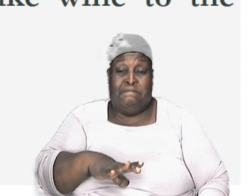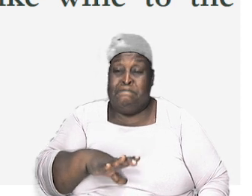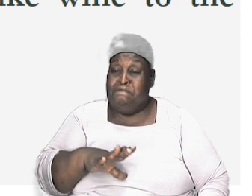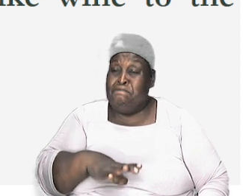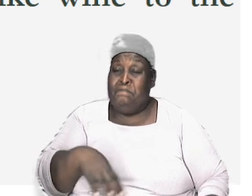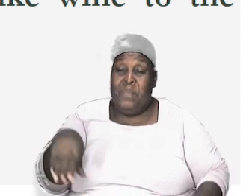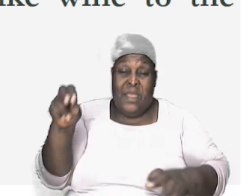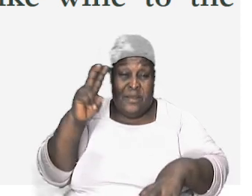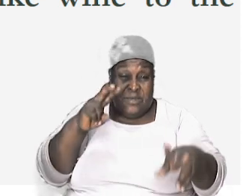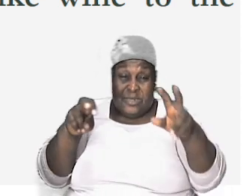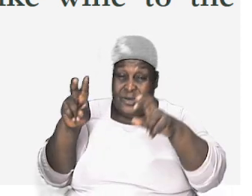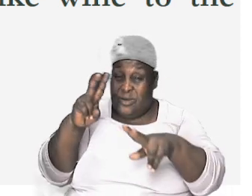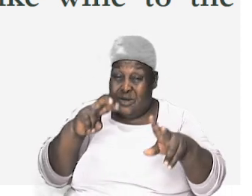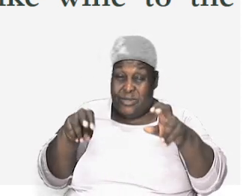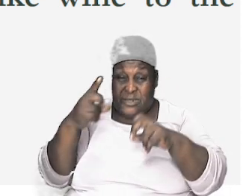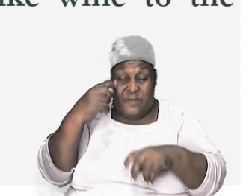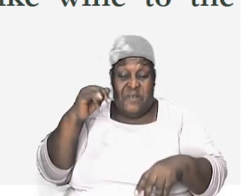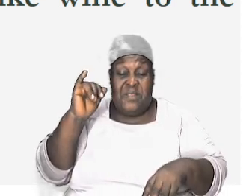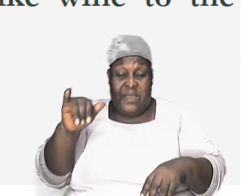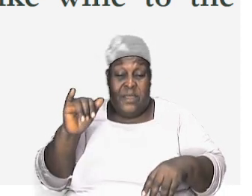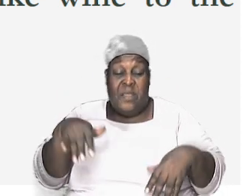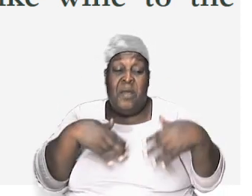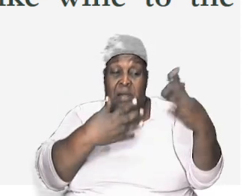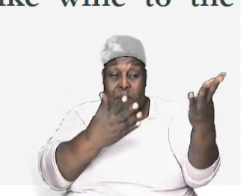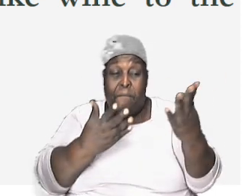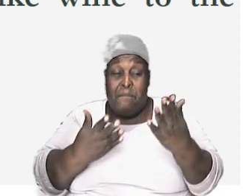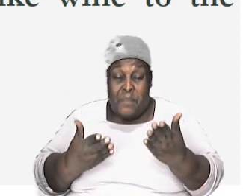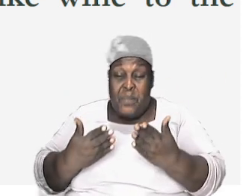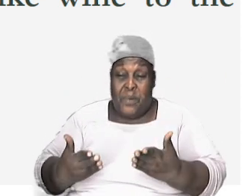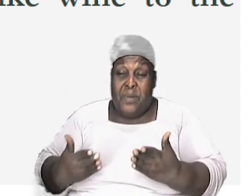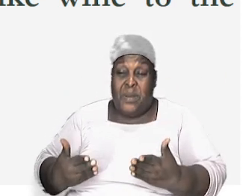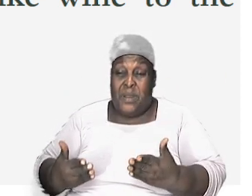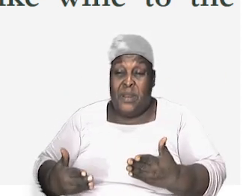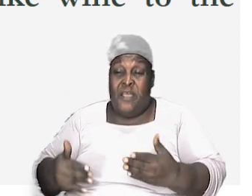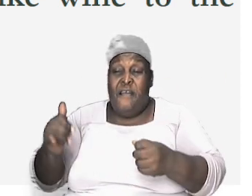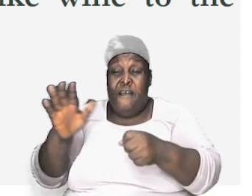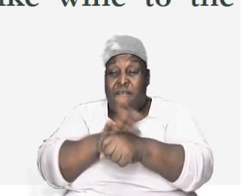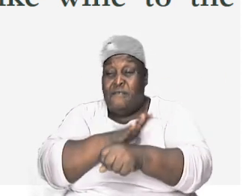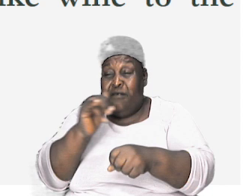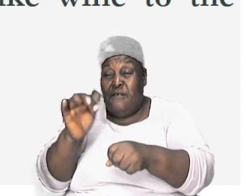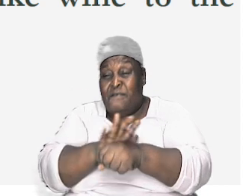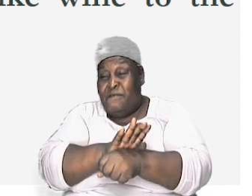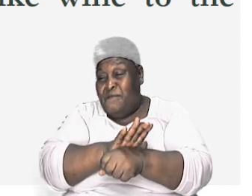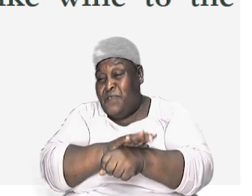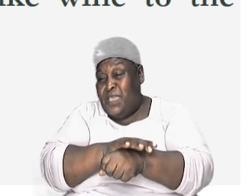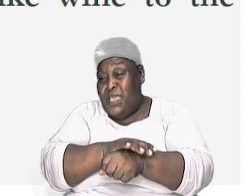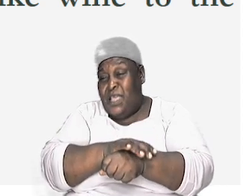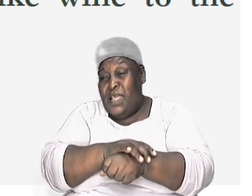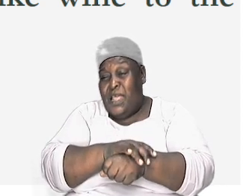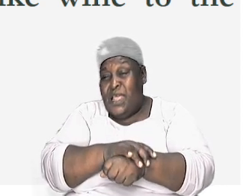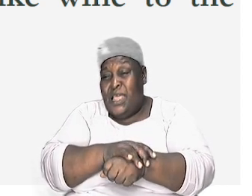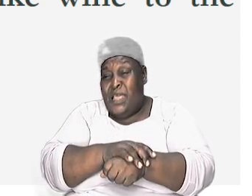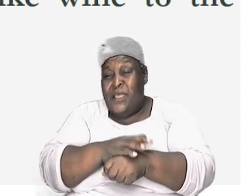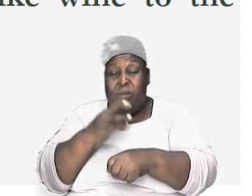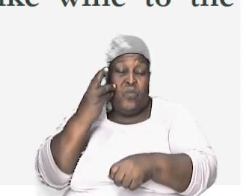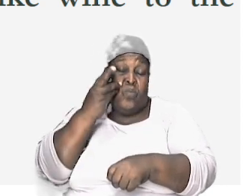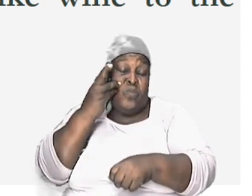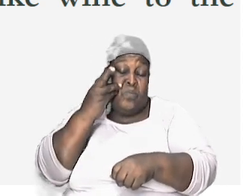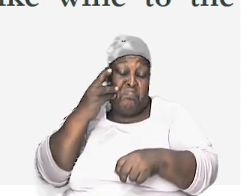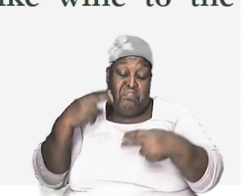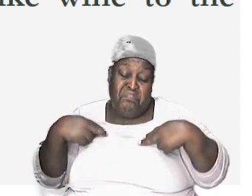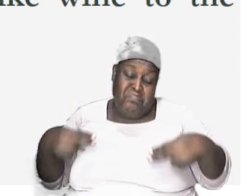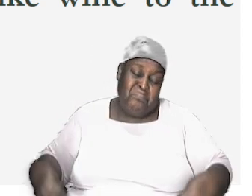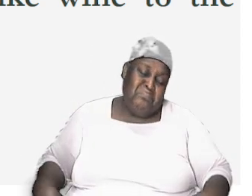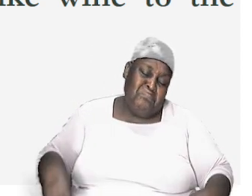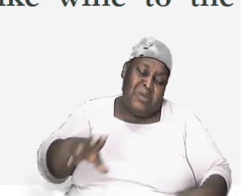is searching for that which would bring again the adrenaline charge, fulfillment, that is like wine to the human